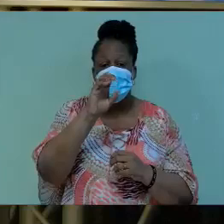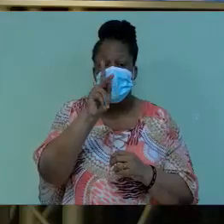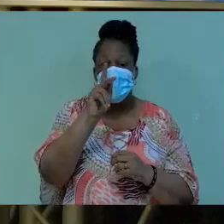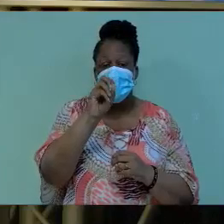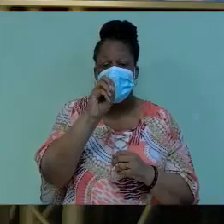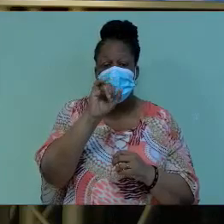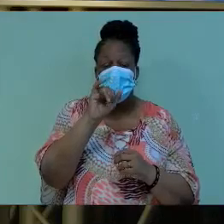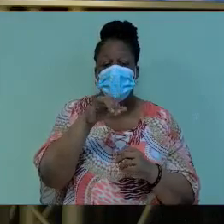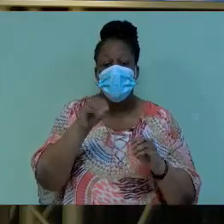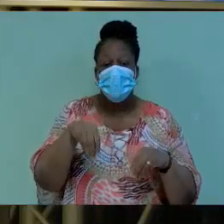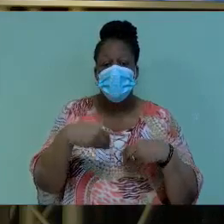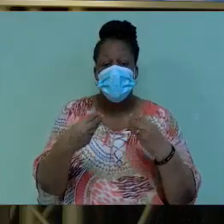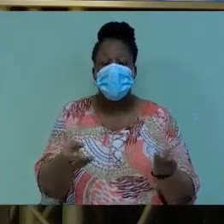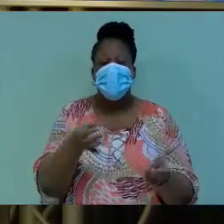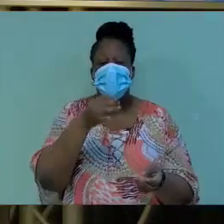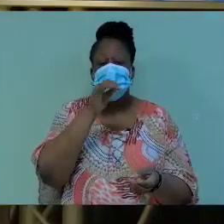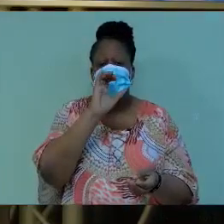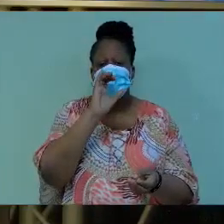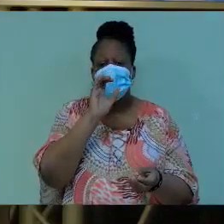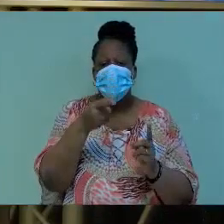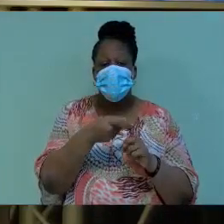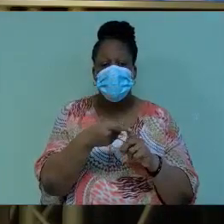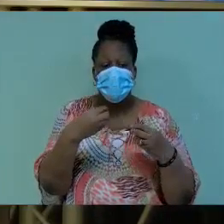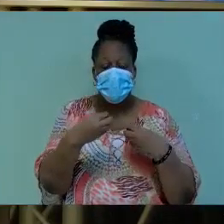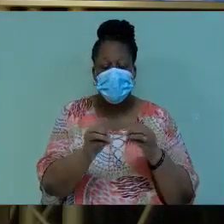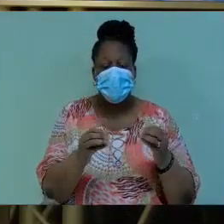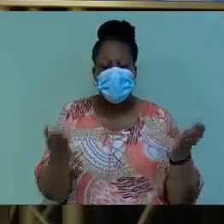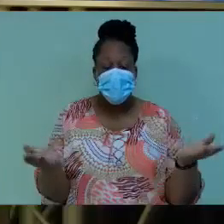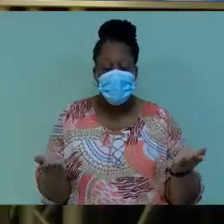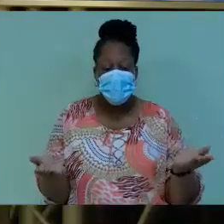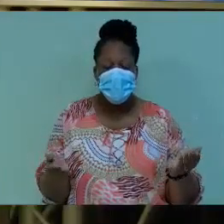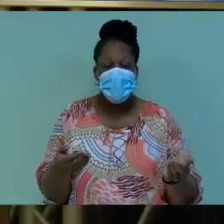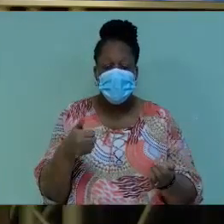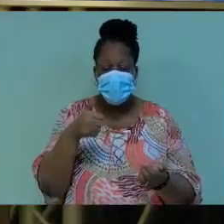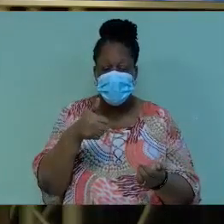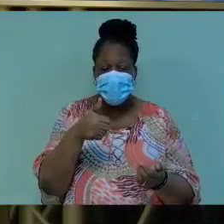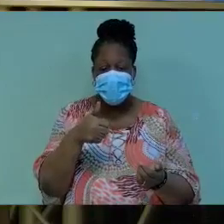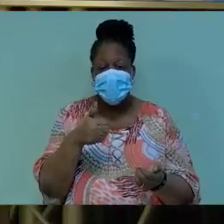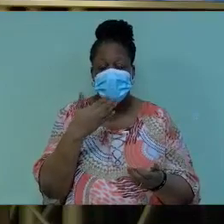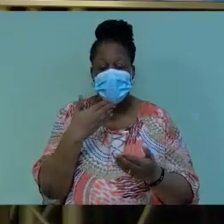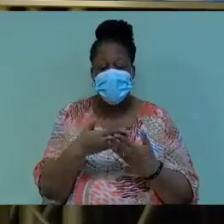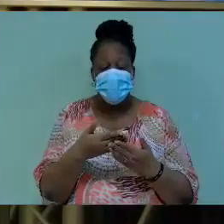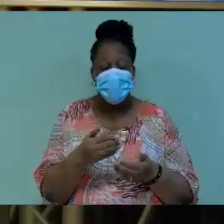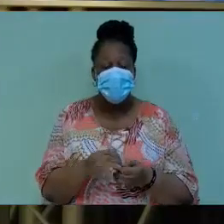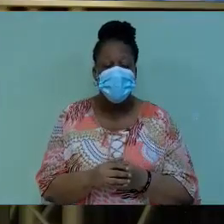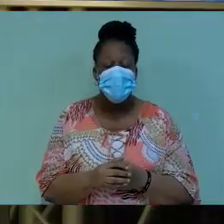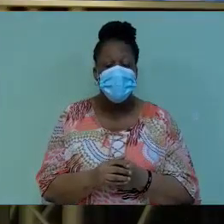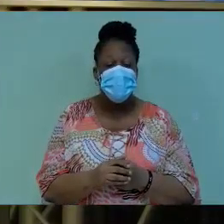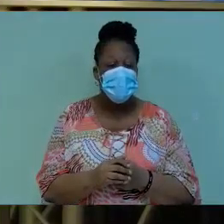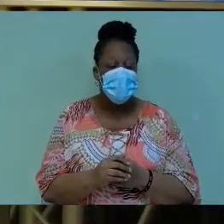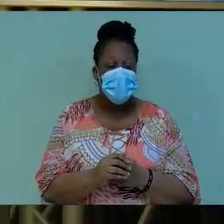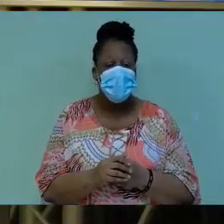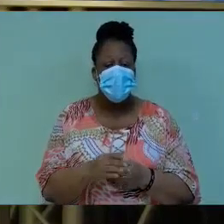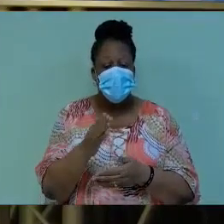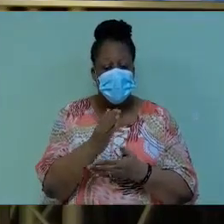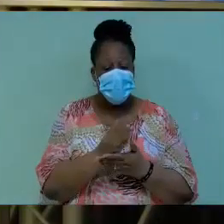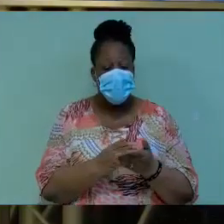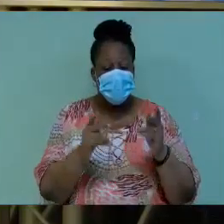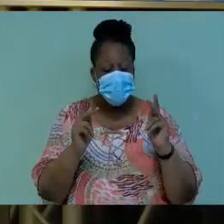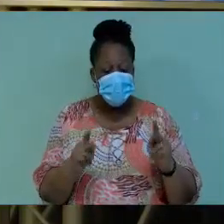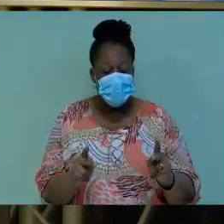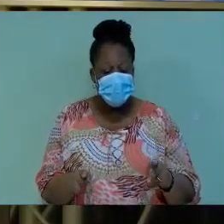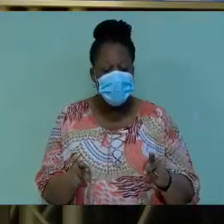I also want to take this opportunity, as we see non-nationals who were entrapped here due to the closure of